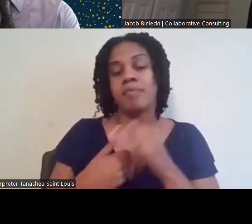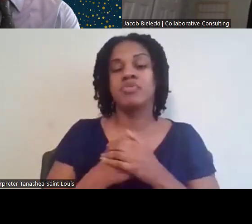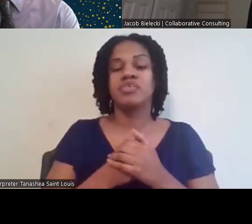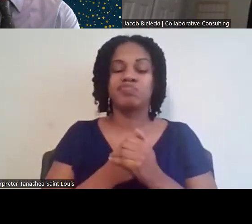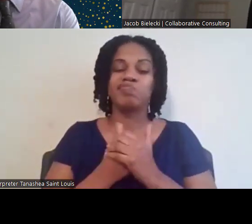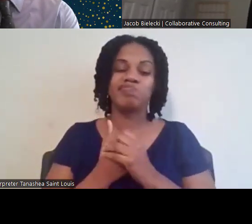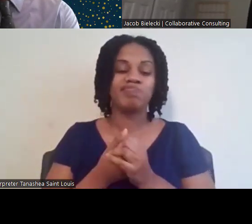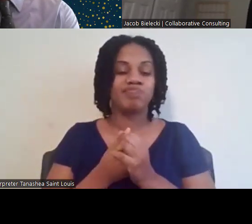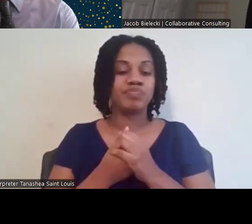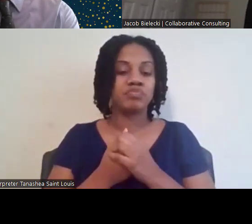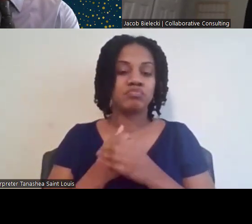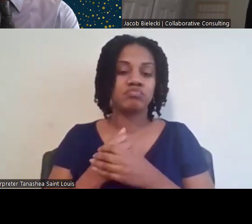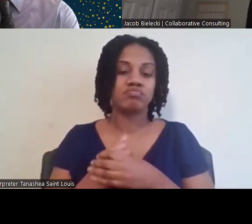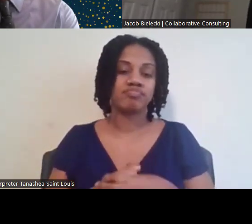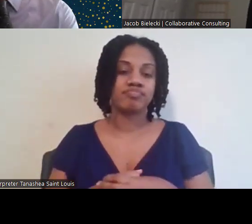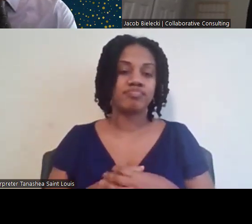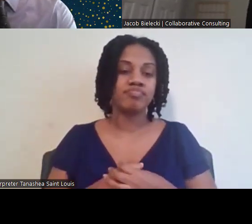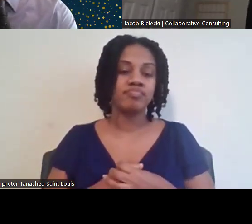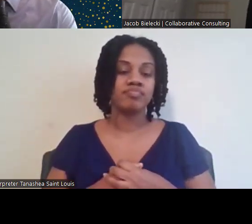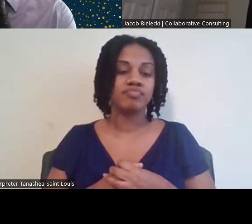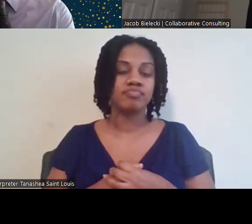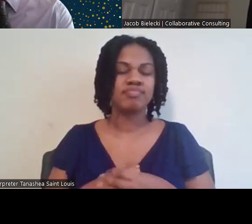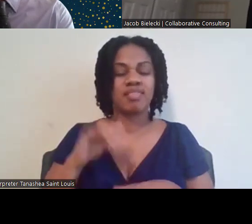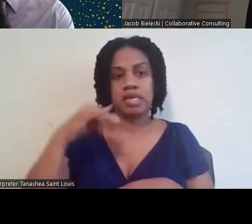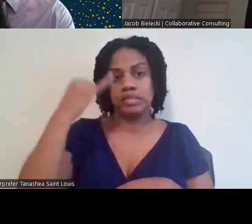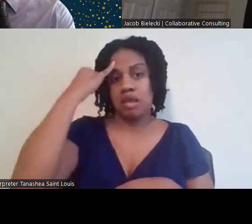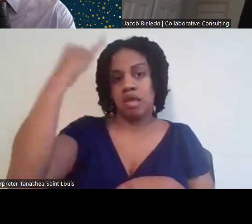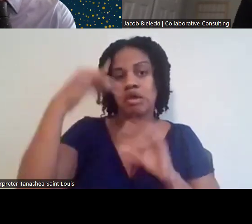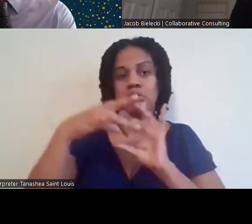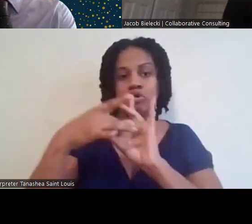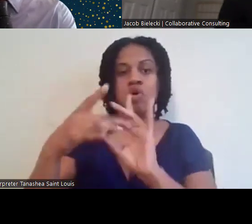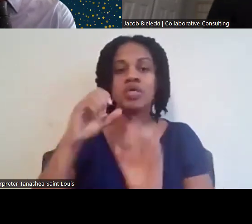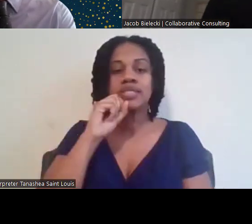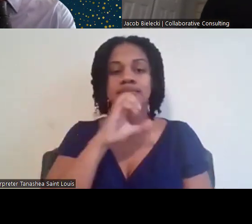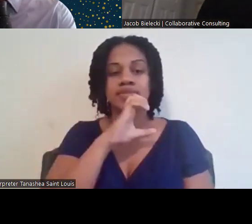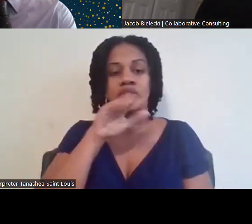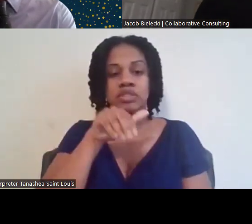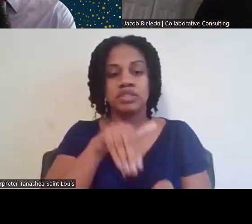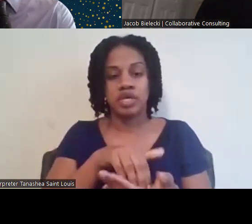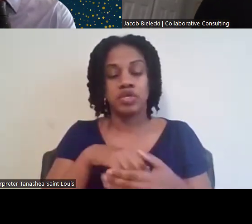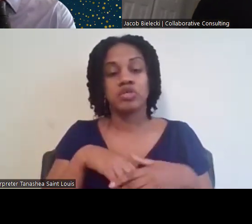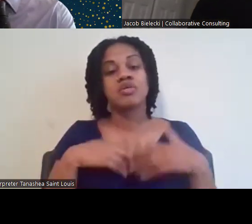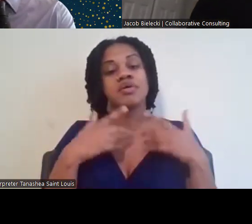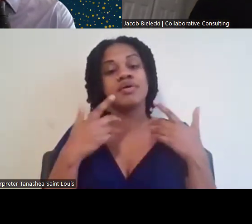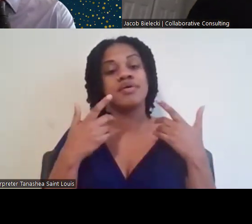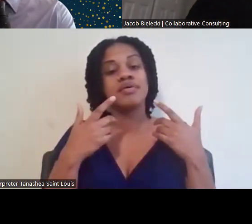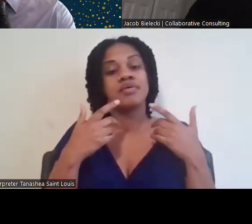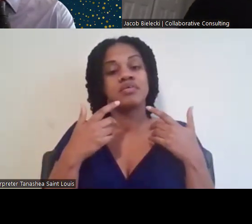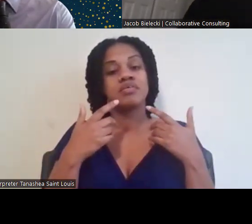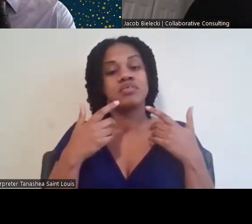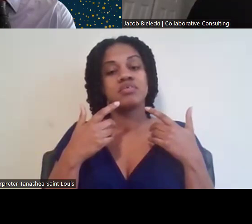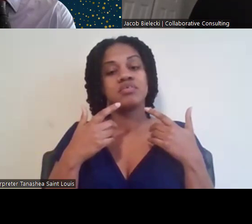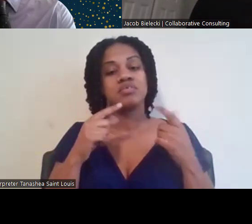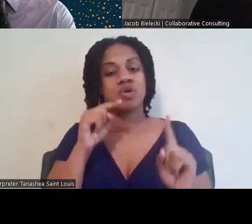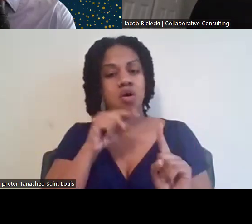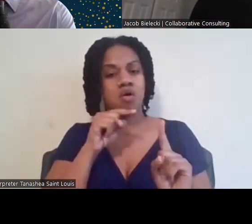know, that's just an idea regarding senior centers. In terms of allowable costs, so you talk